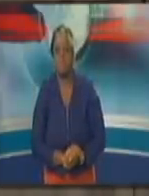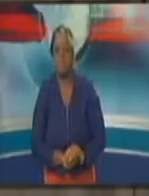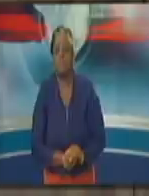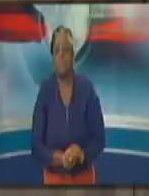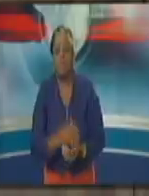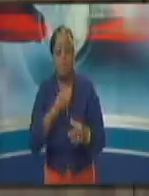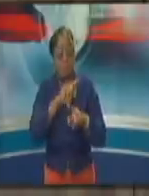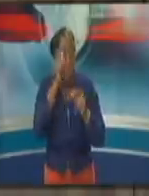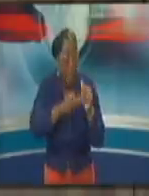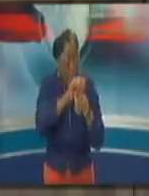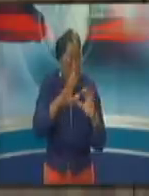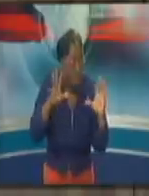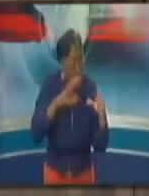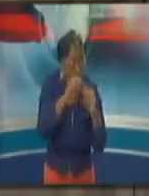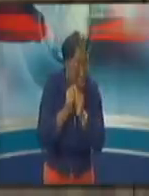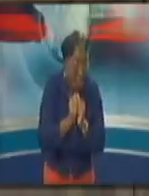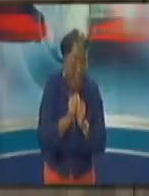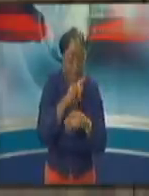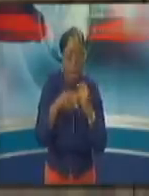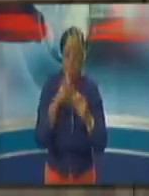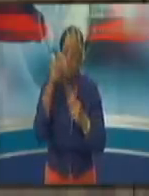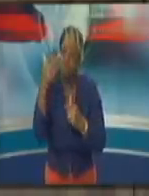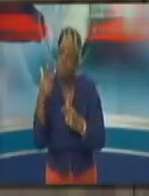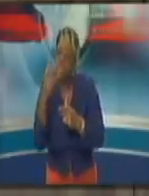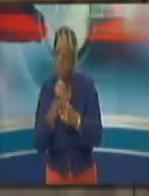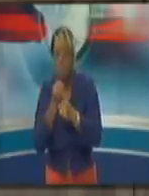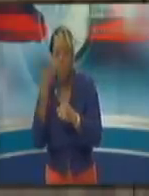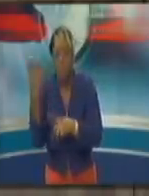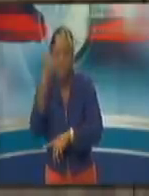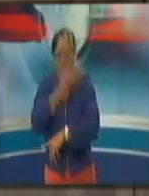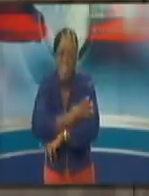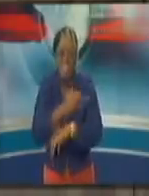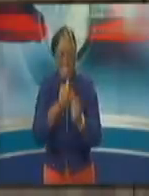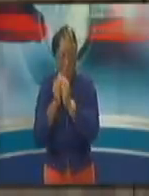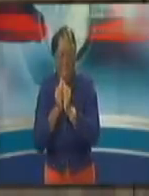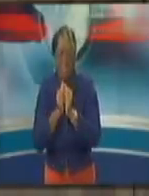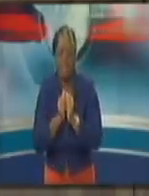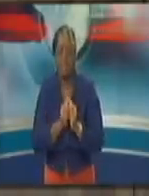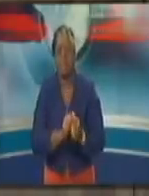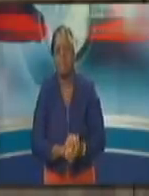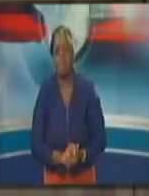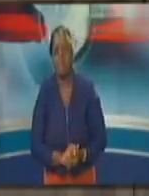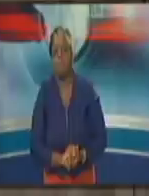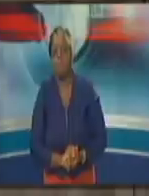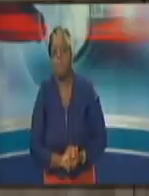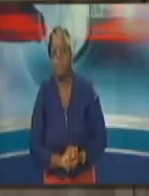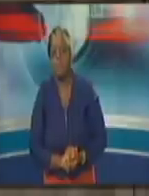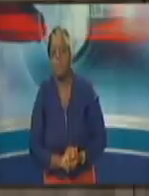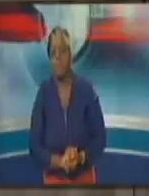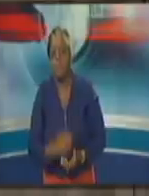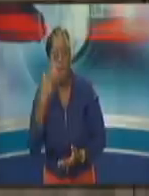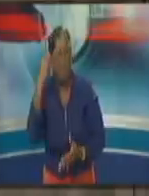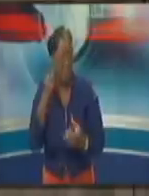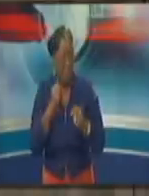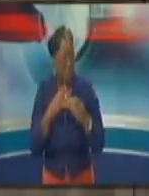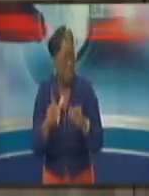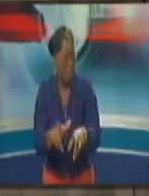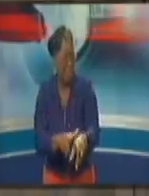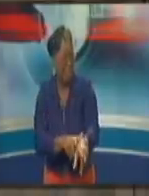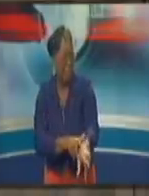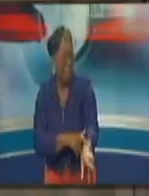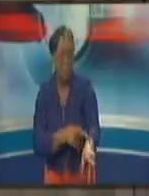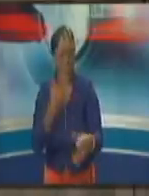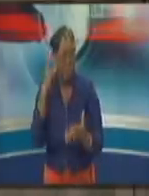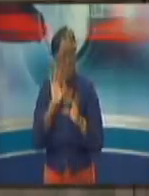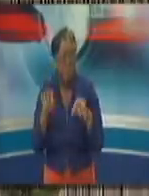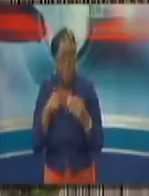3 days, 4 days max. In terms of that time frame, I have not come across a test that is outstanding for that long.